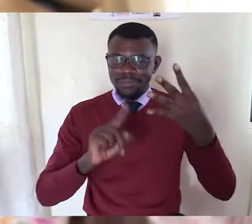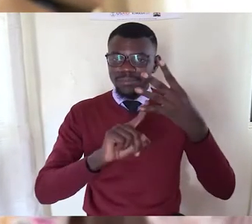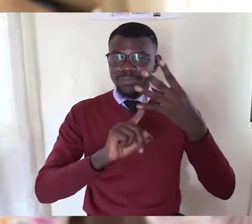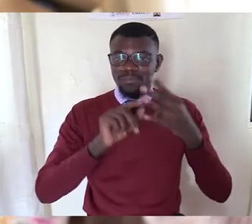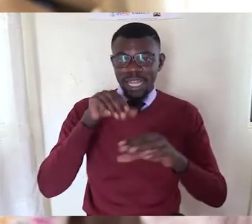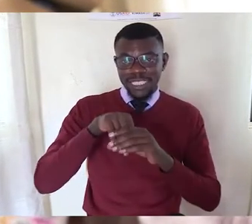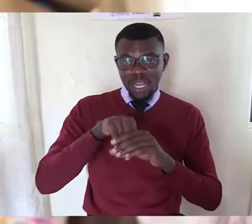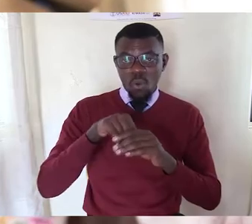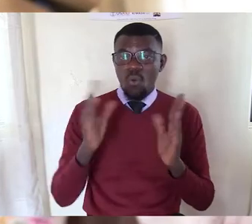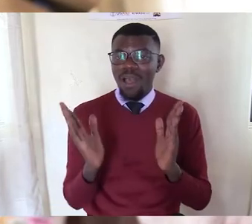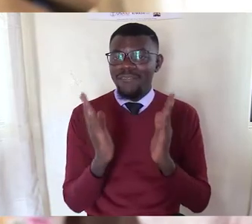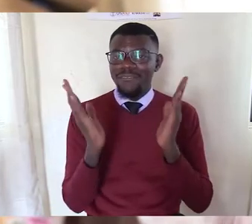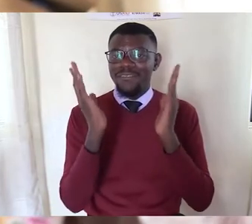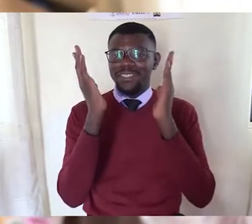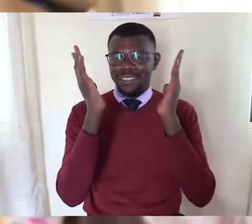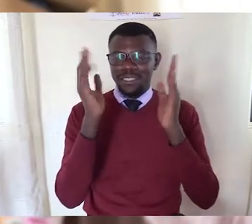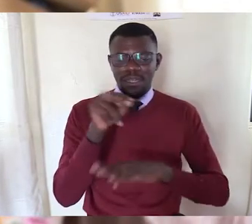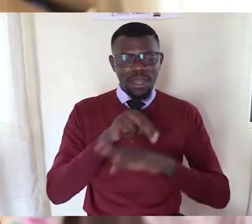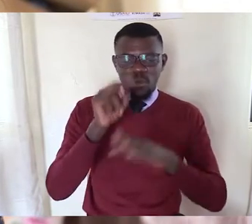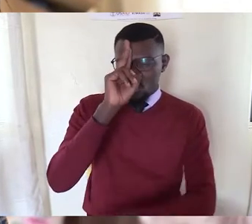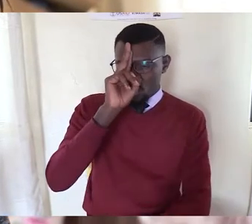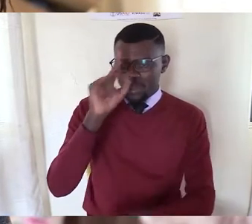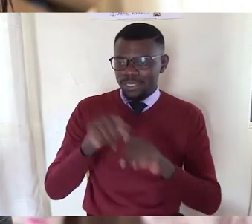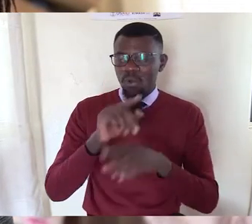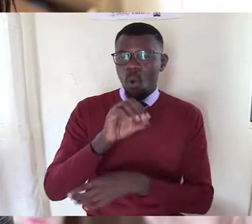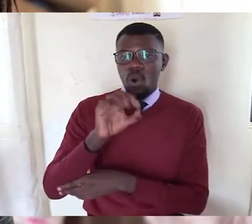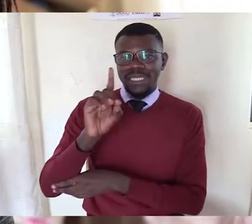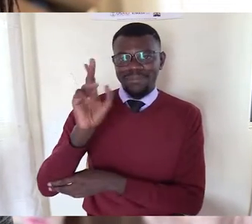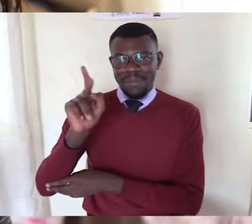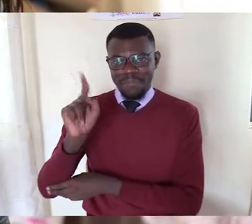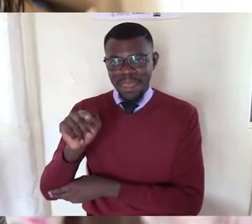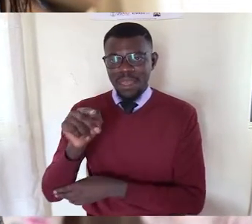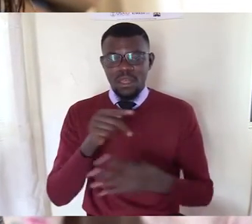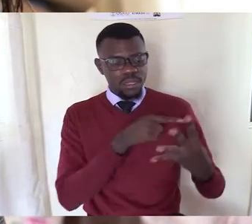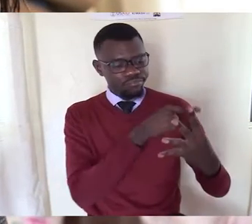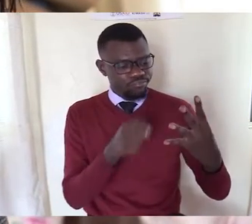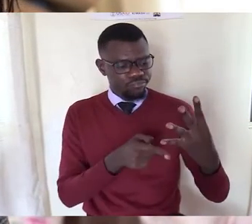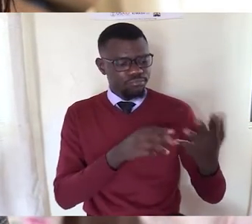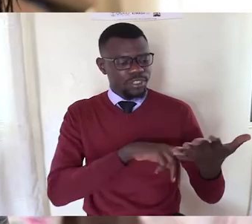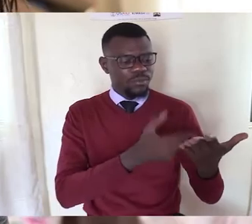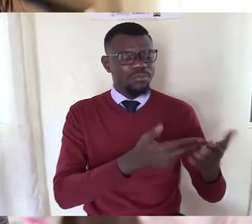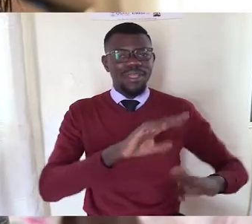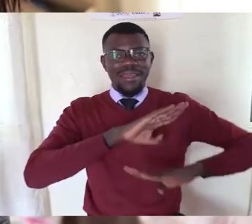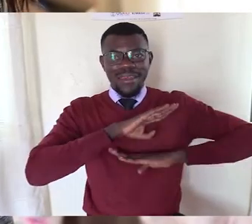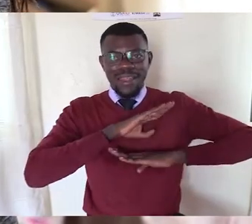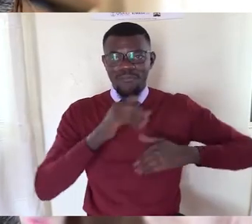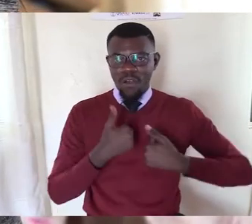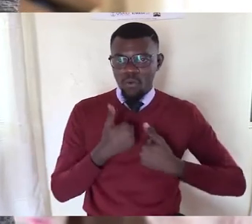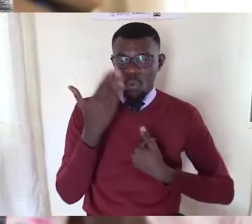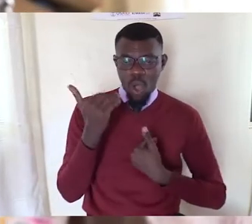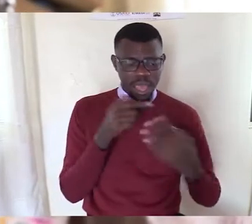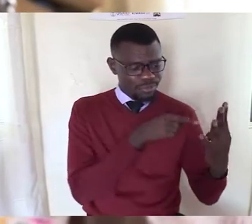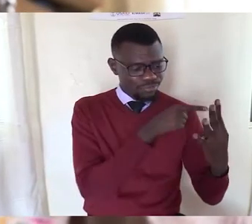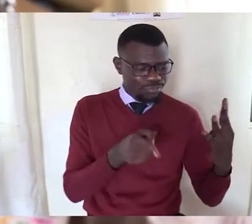Internal Affairs Unit of the National Police, and the ODPP, and ensure they have adequate resources as critical institutions